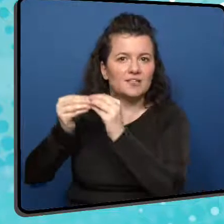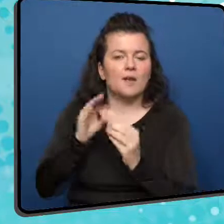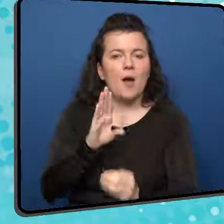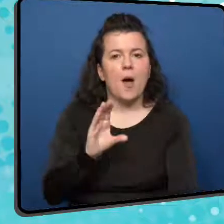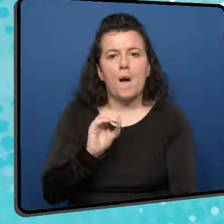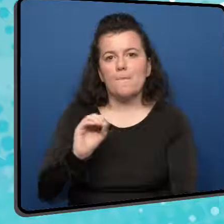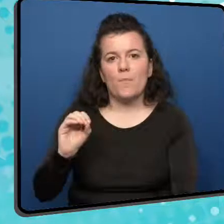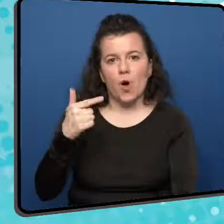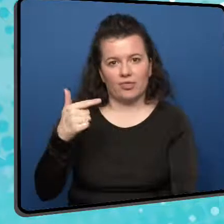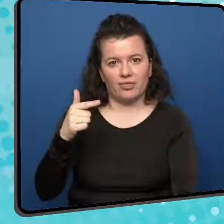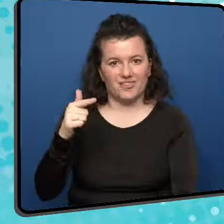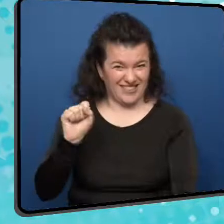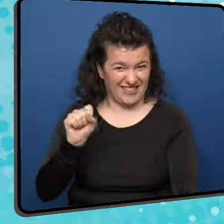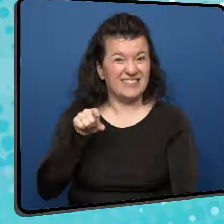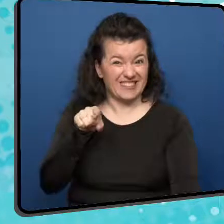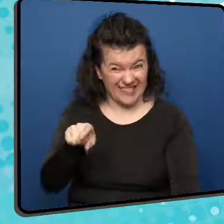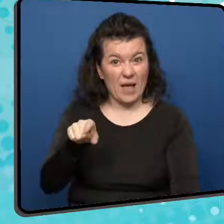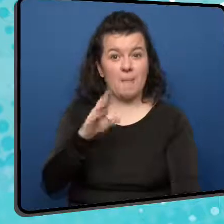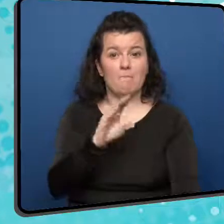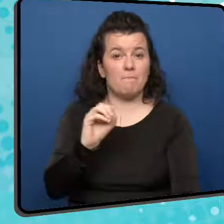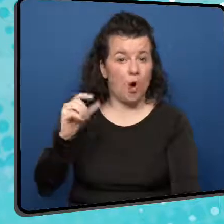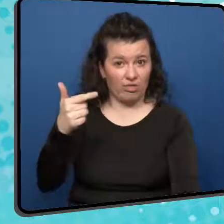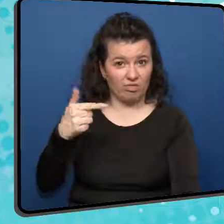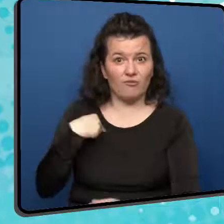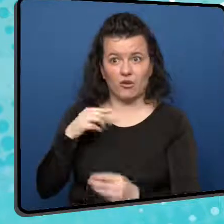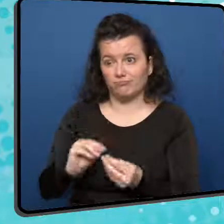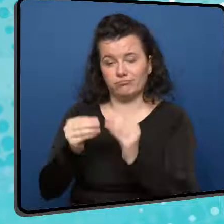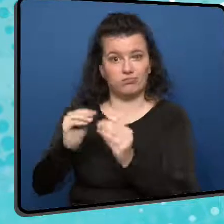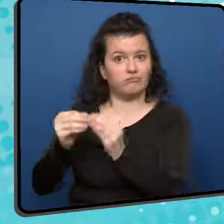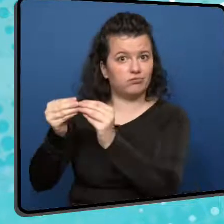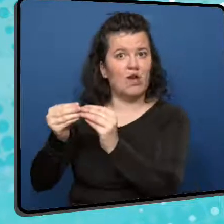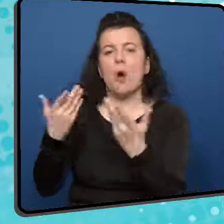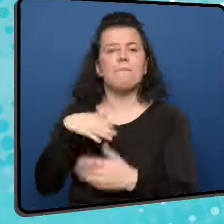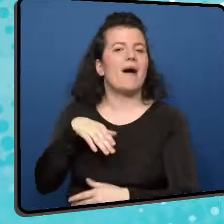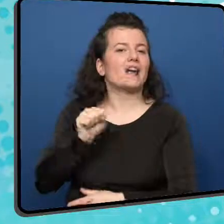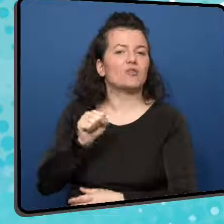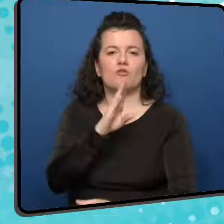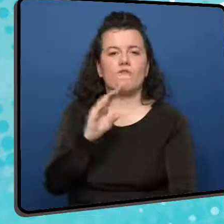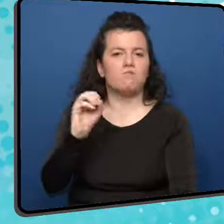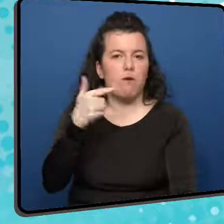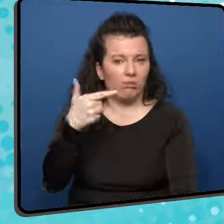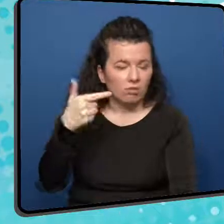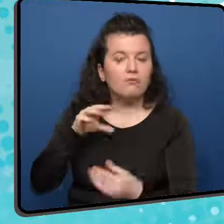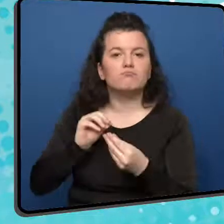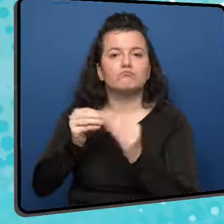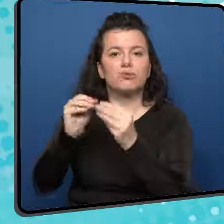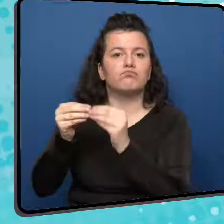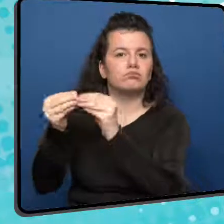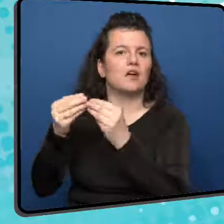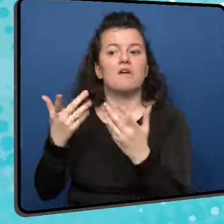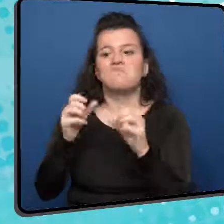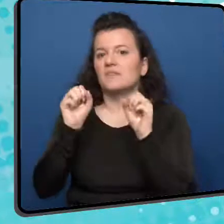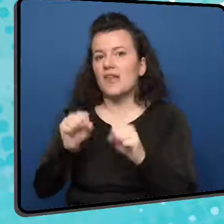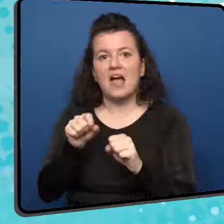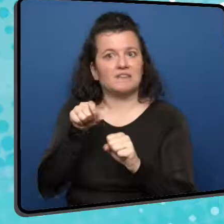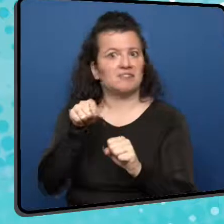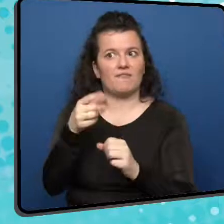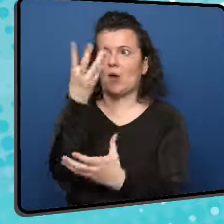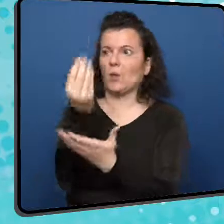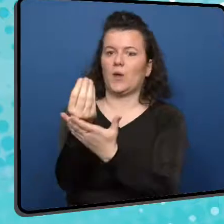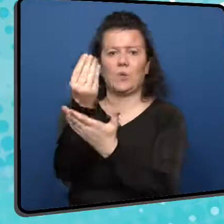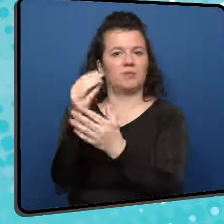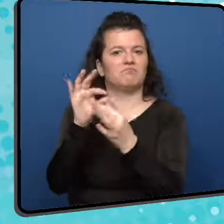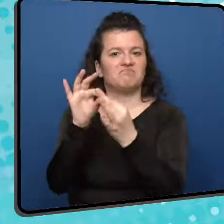Bot Framework. So we have got a bunch of stuff like extents, recognizers, custom adapt, like you can surface your on